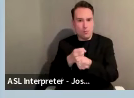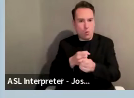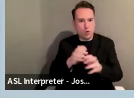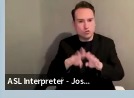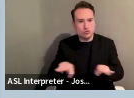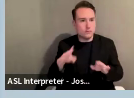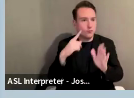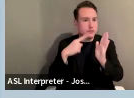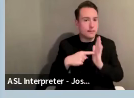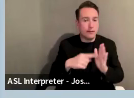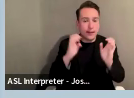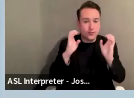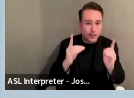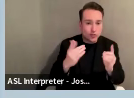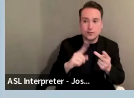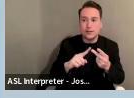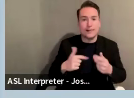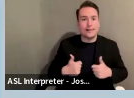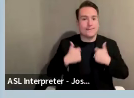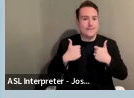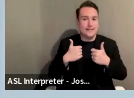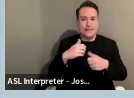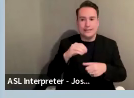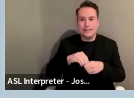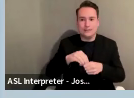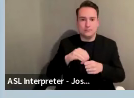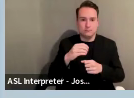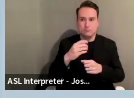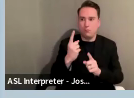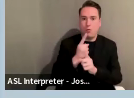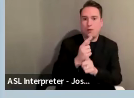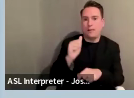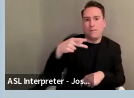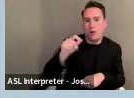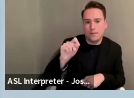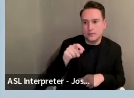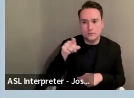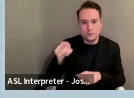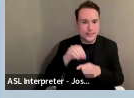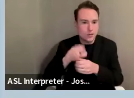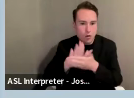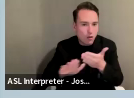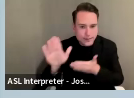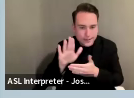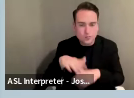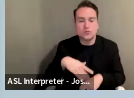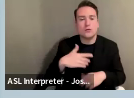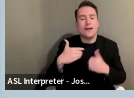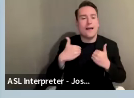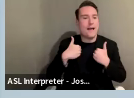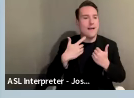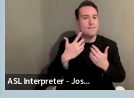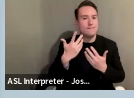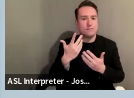education and, living in a reasonable apartment, let's say in college, and having some kind of